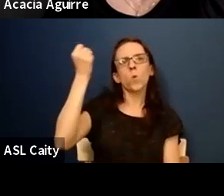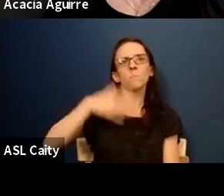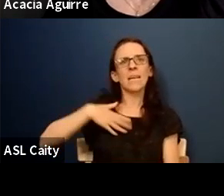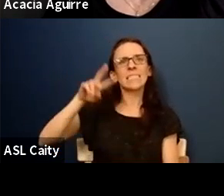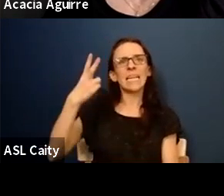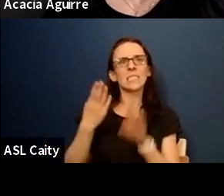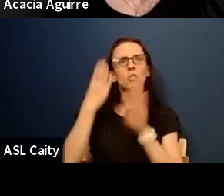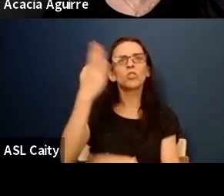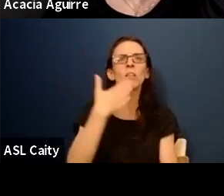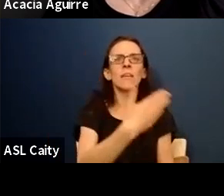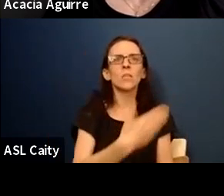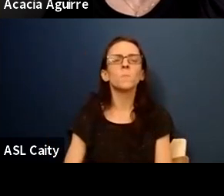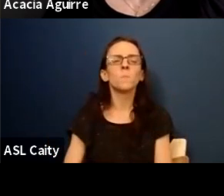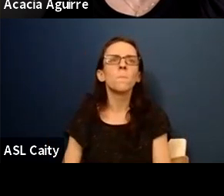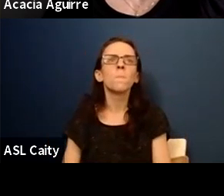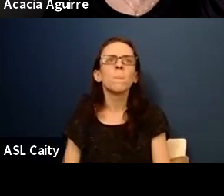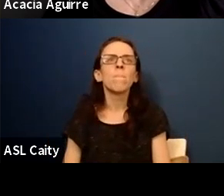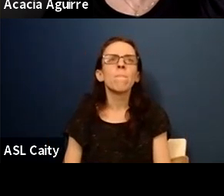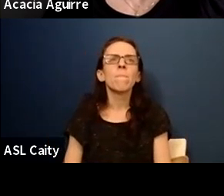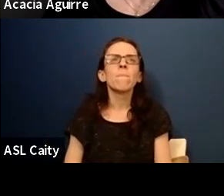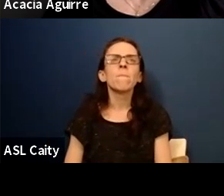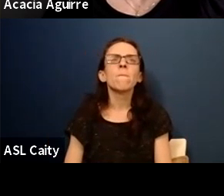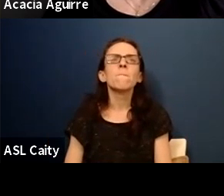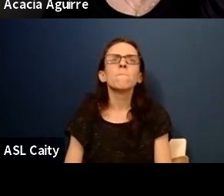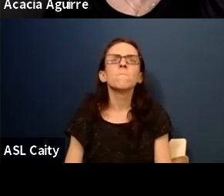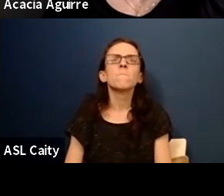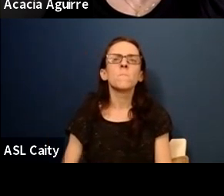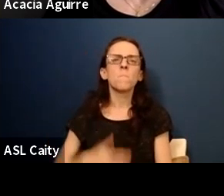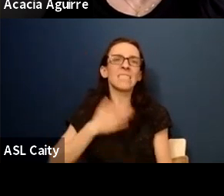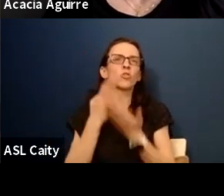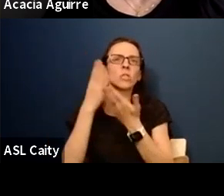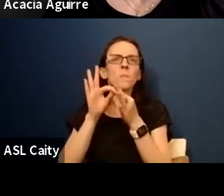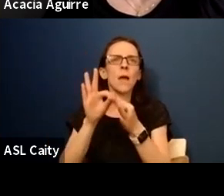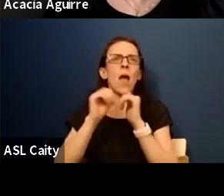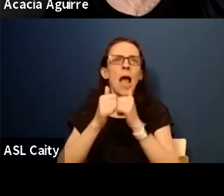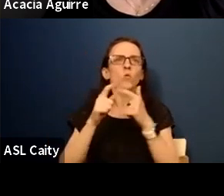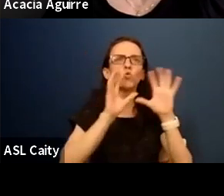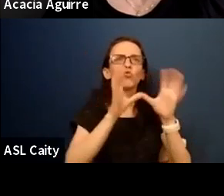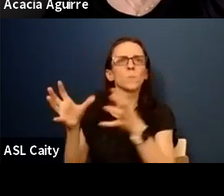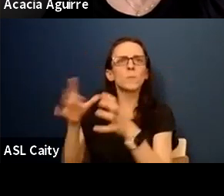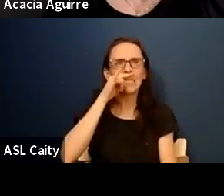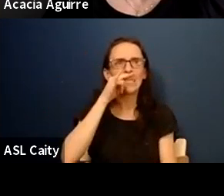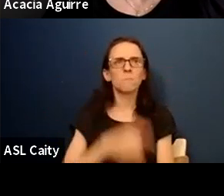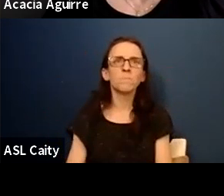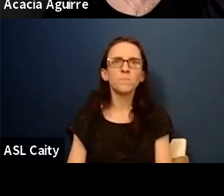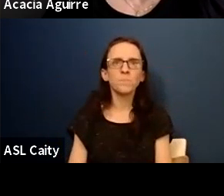suggestion for how to group kids. Okay, great. So